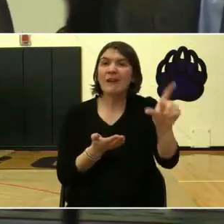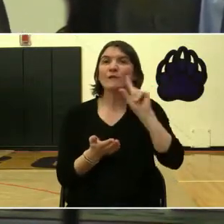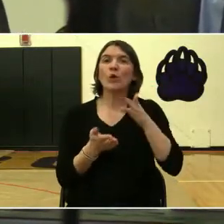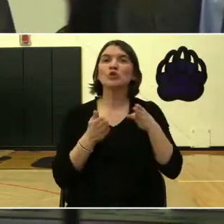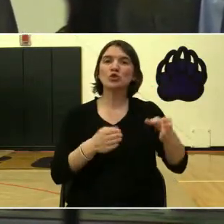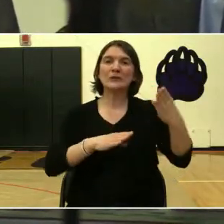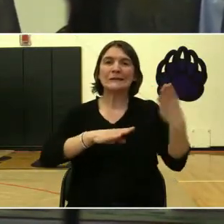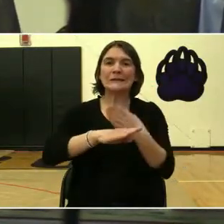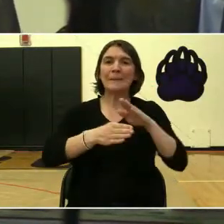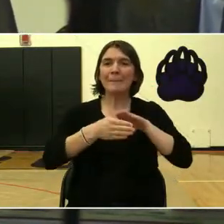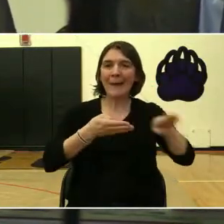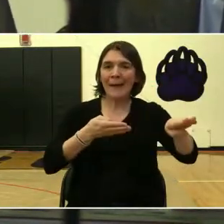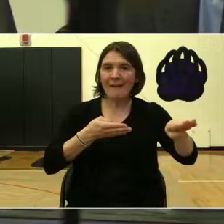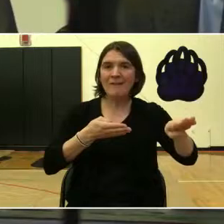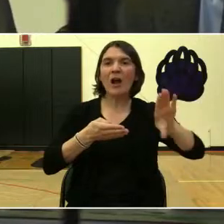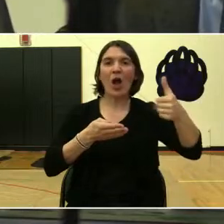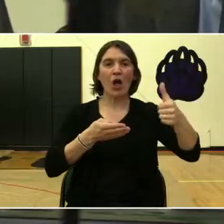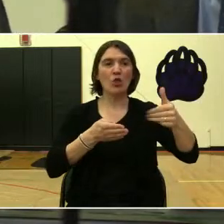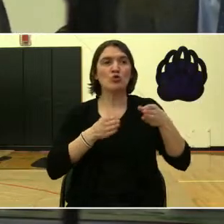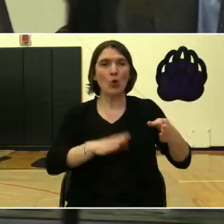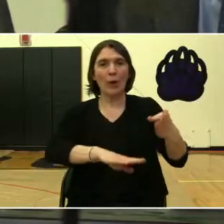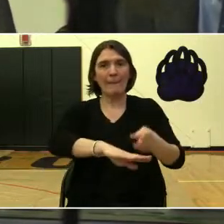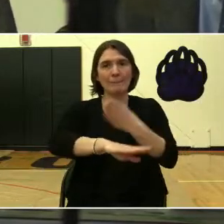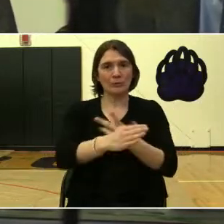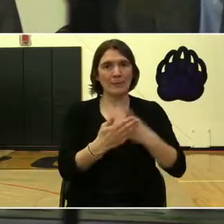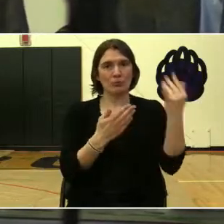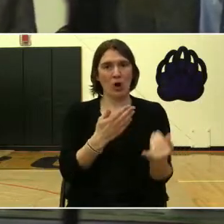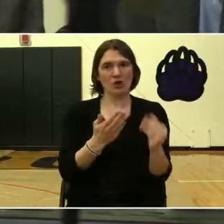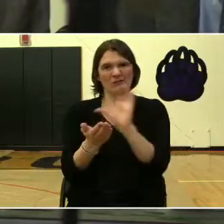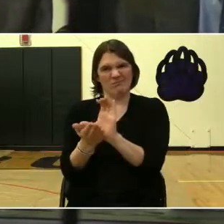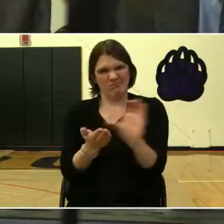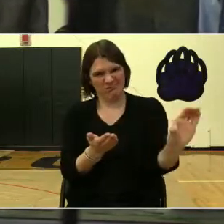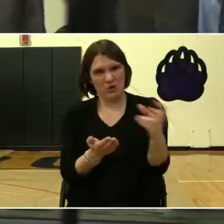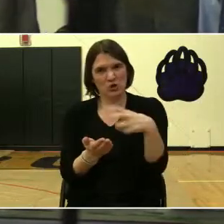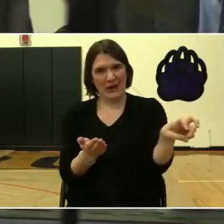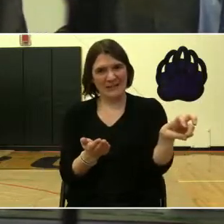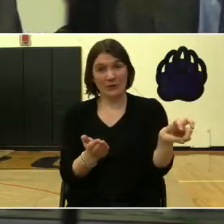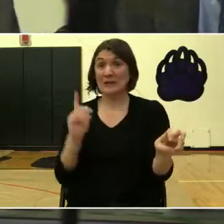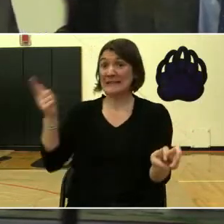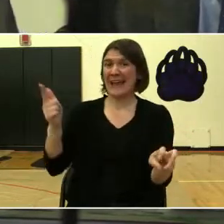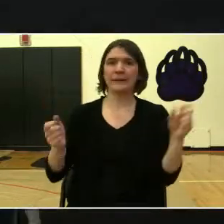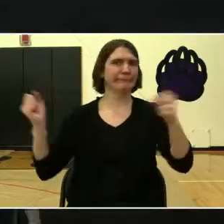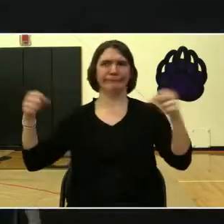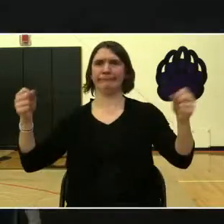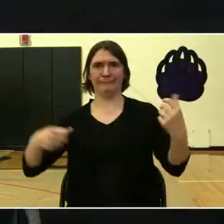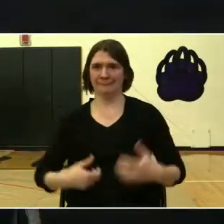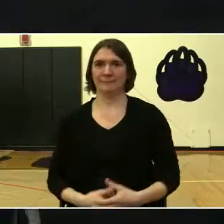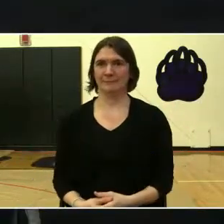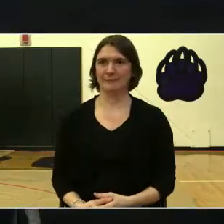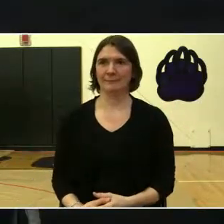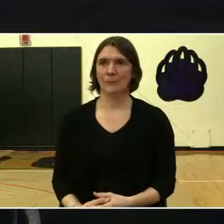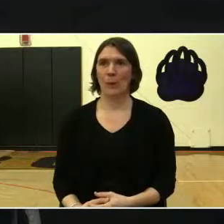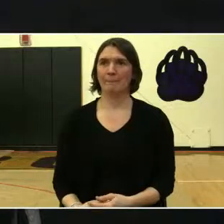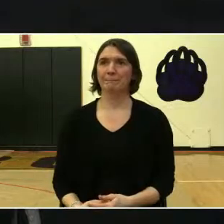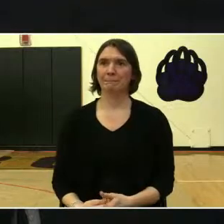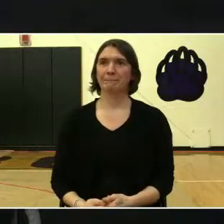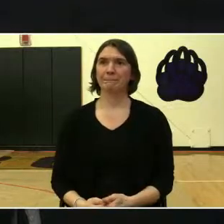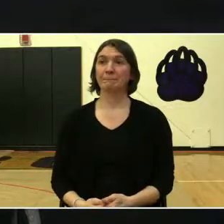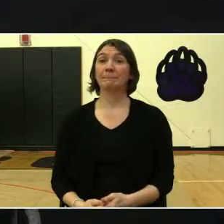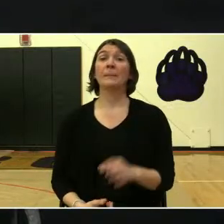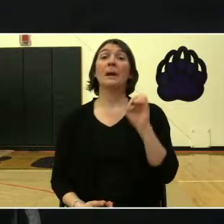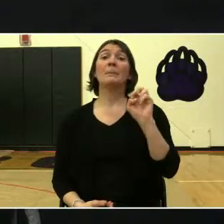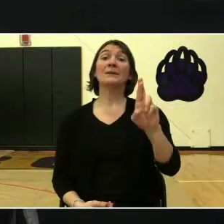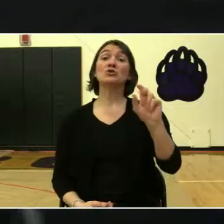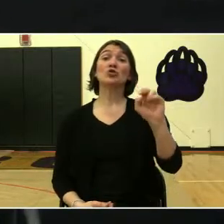Street Paving and other Capital Road Improvement projects is there a second Mr